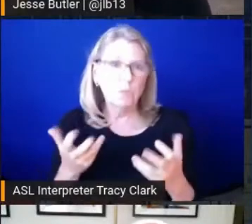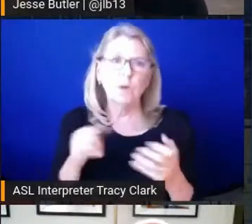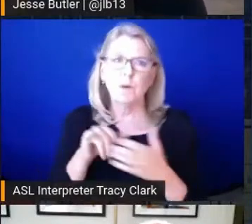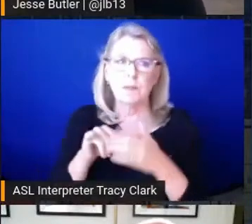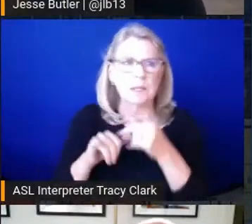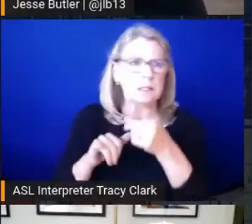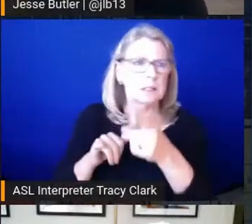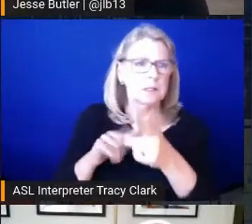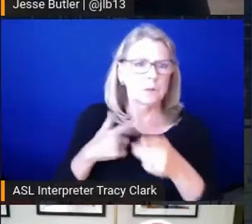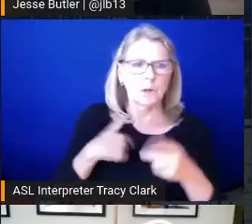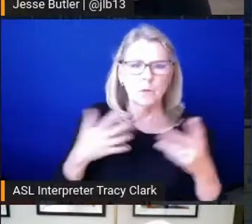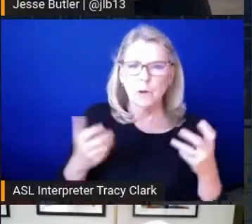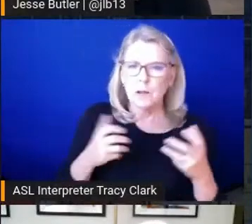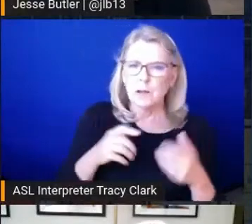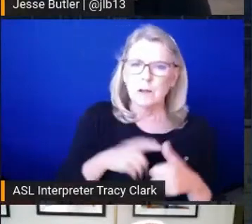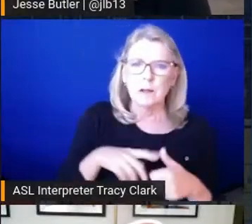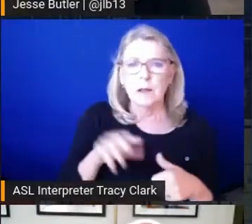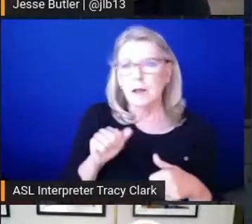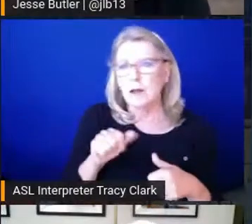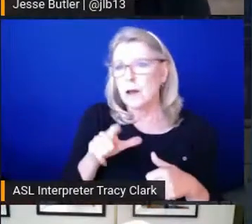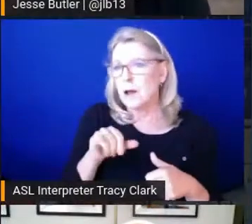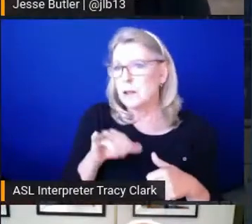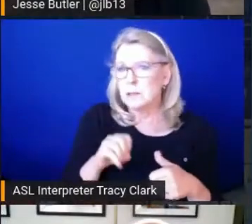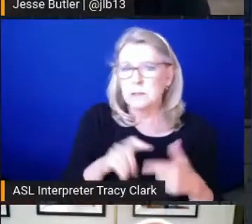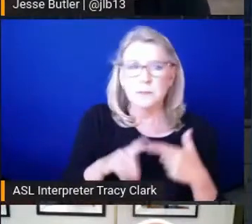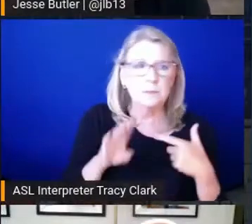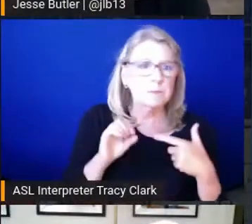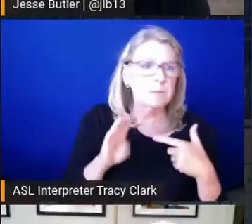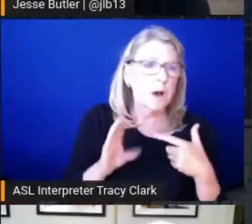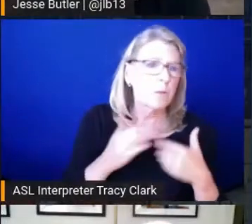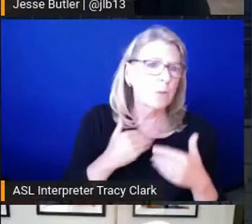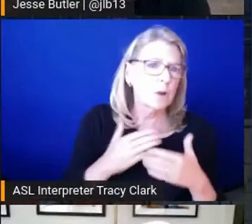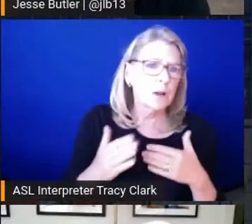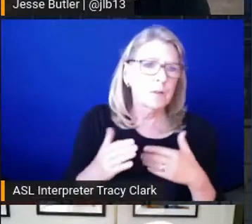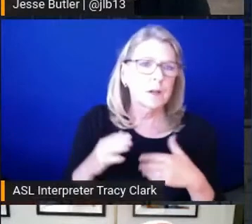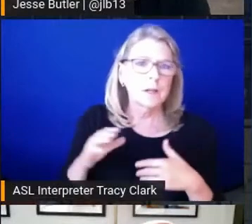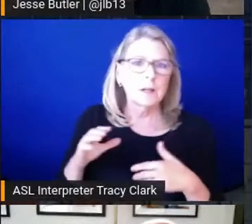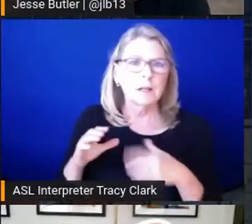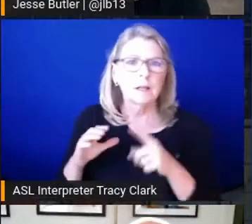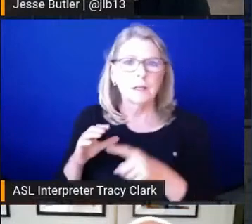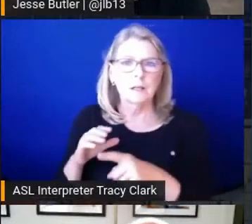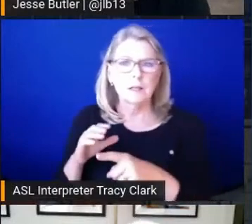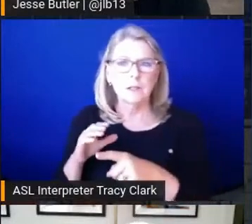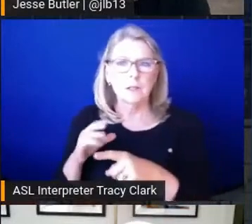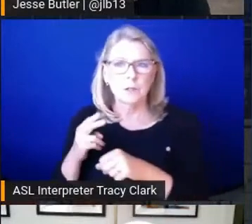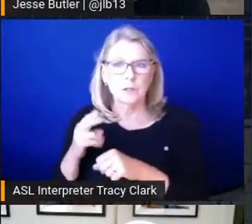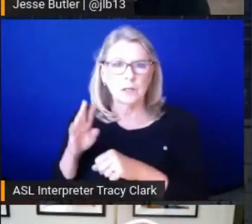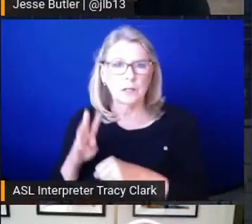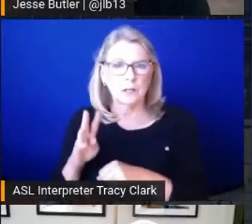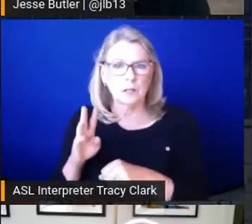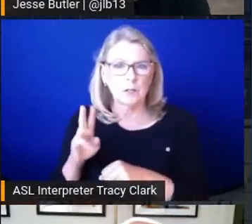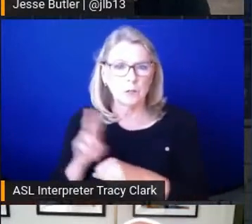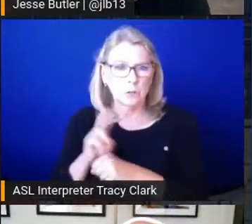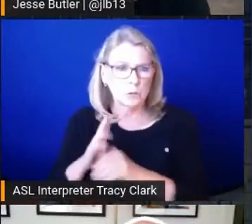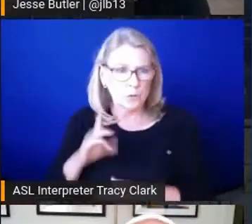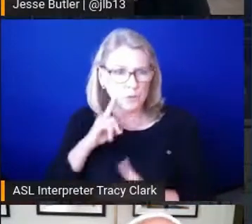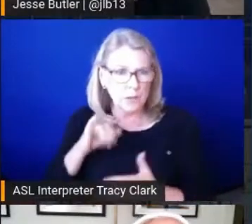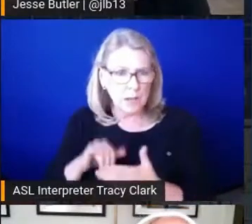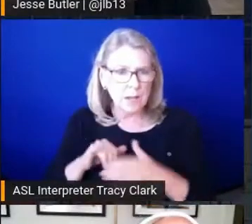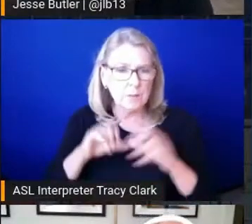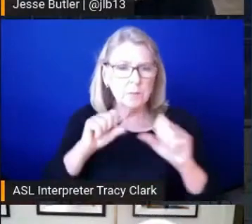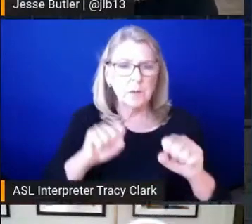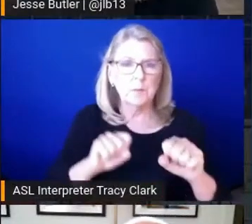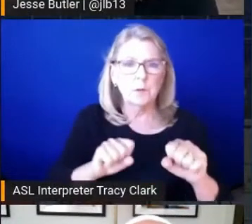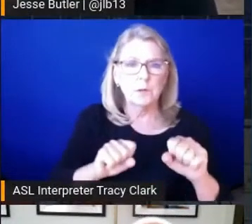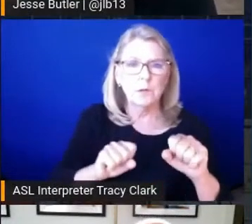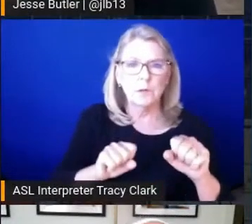other Kubernetes user to just be able to do kubectl apply, pass in a YAML manifest. I know that's going to hurt Ellie because